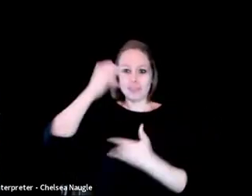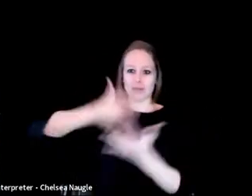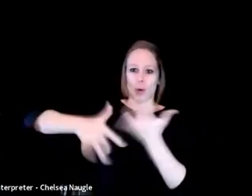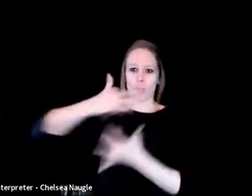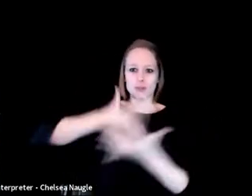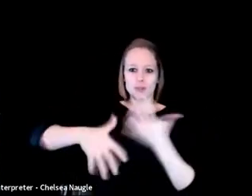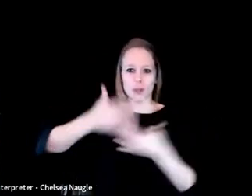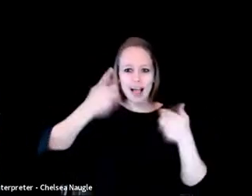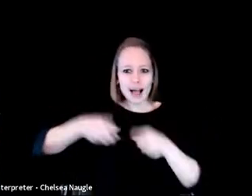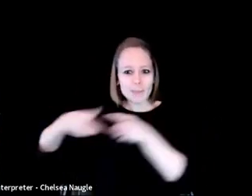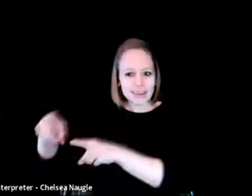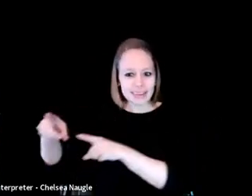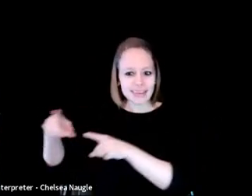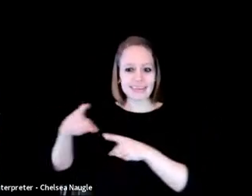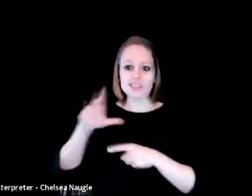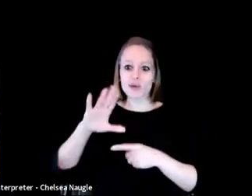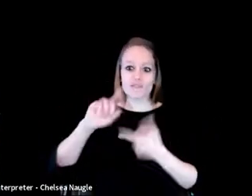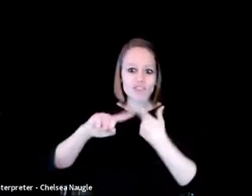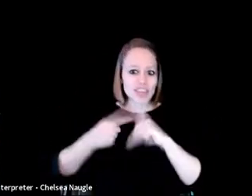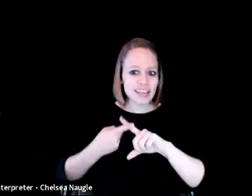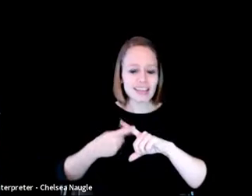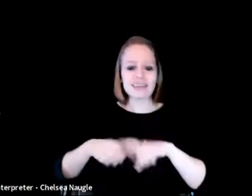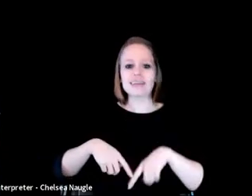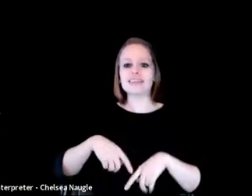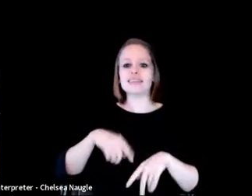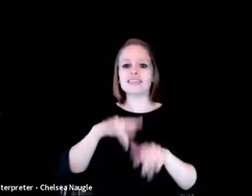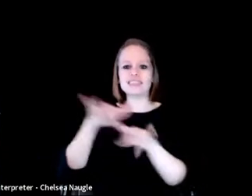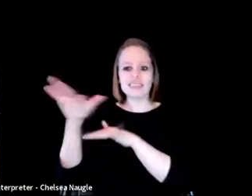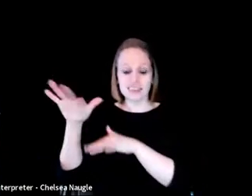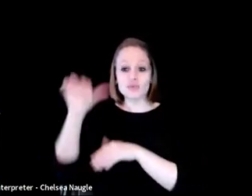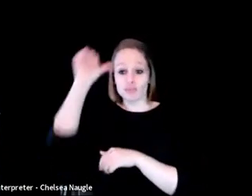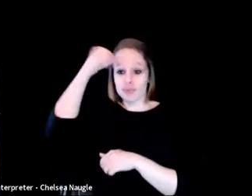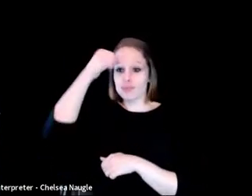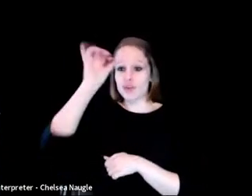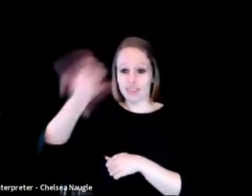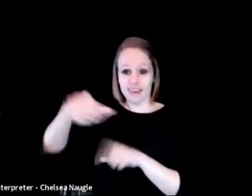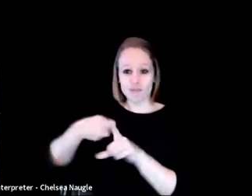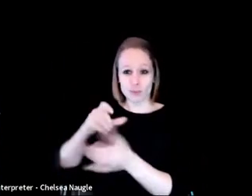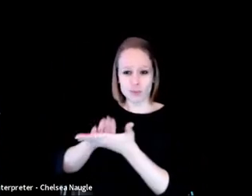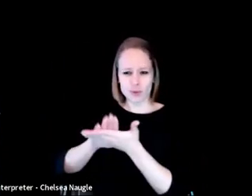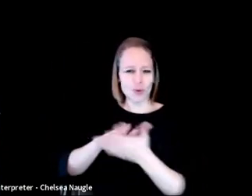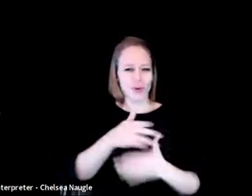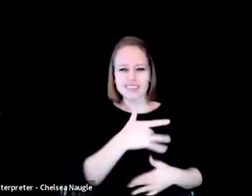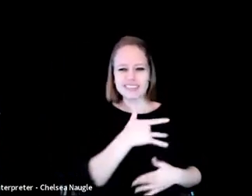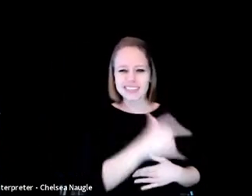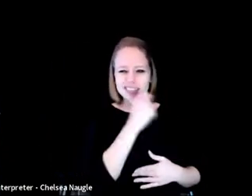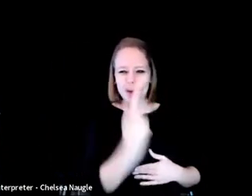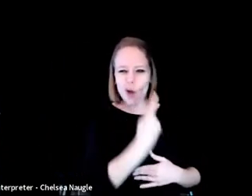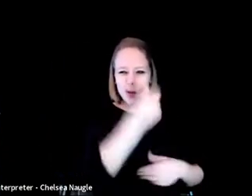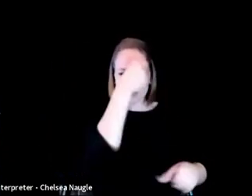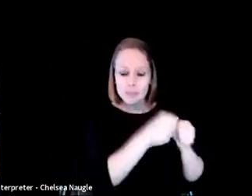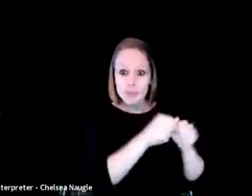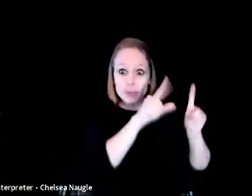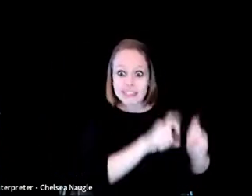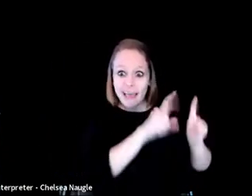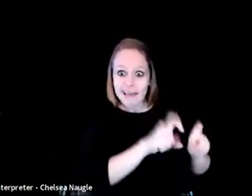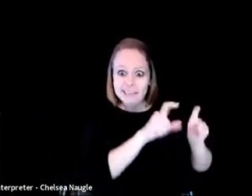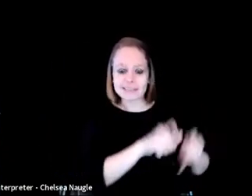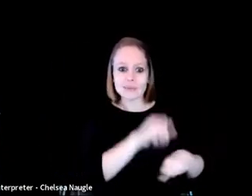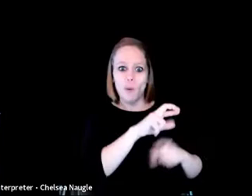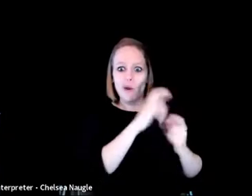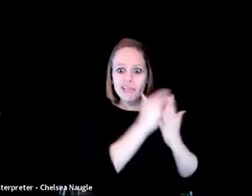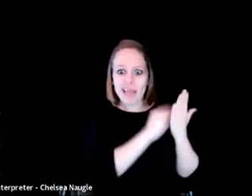the peers and the connections that they made, not always all the lessons that they learned or tests they took. And then